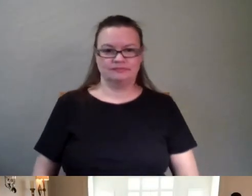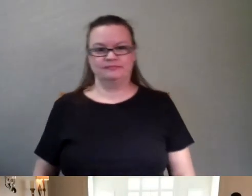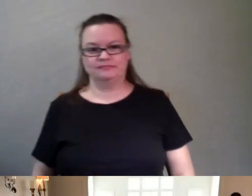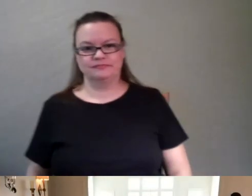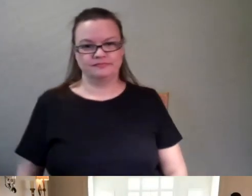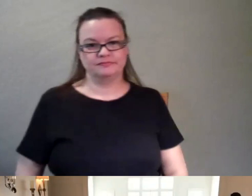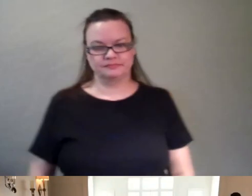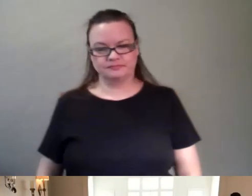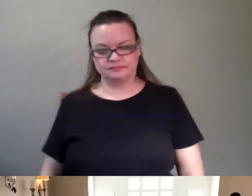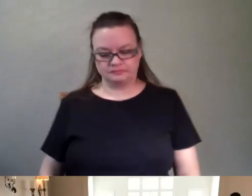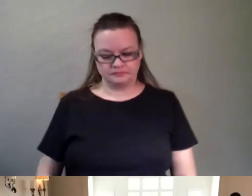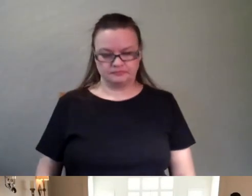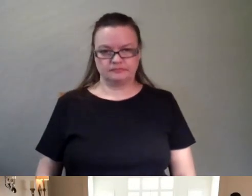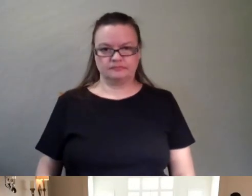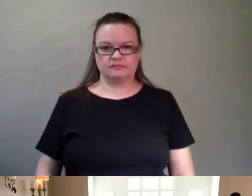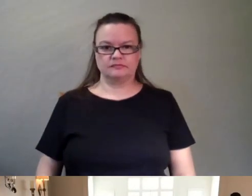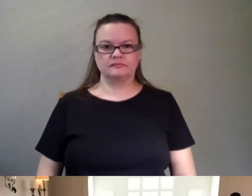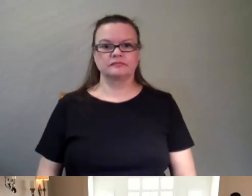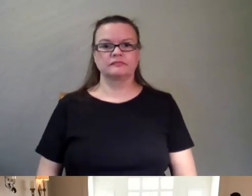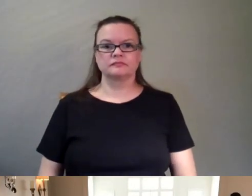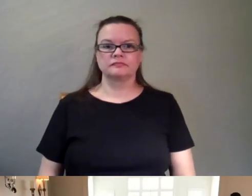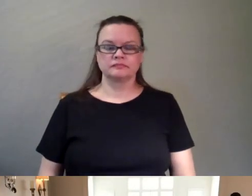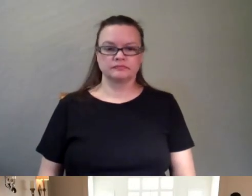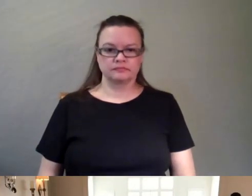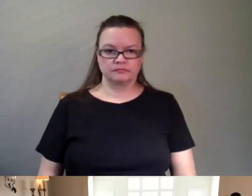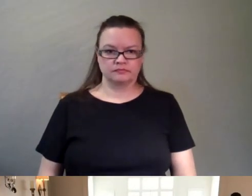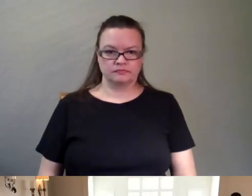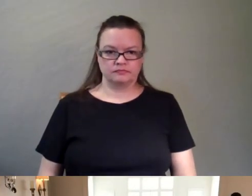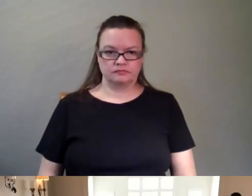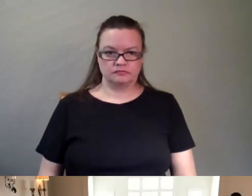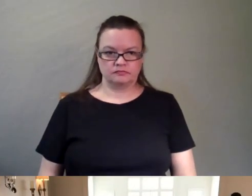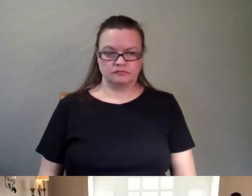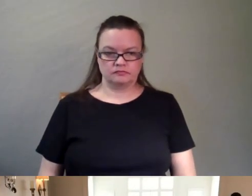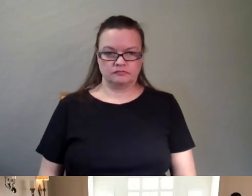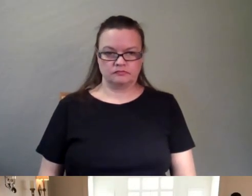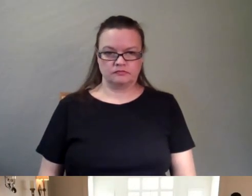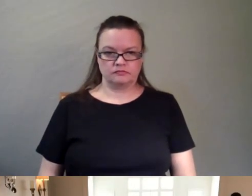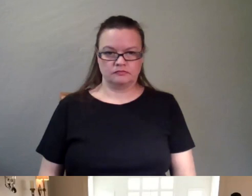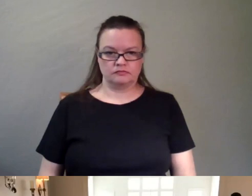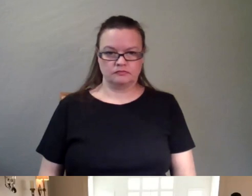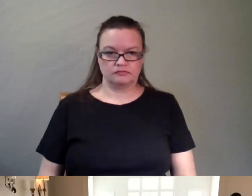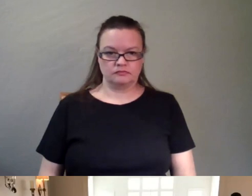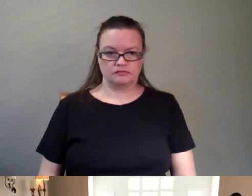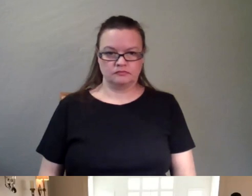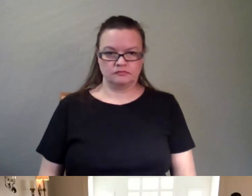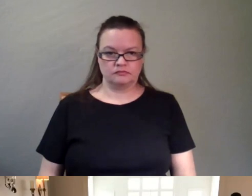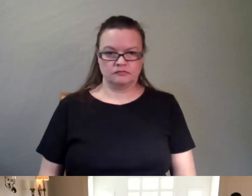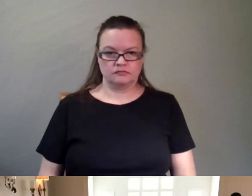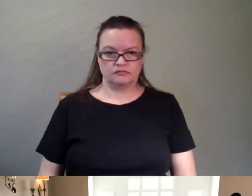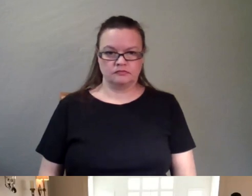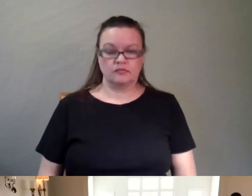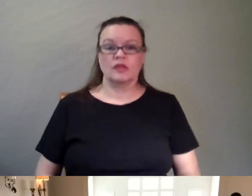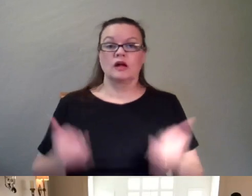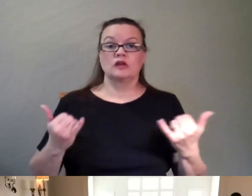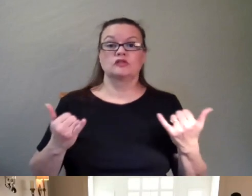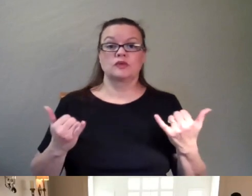but we only have so much time. And I'd like to close, Celinda, and end with a question just about the state of polling out